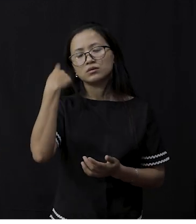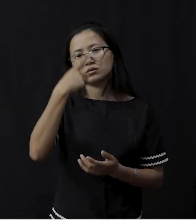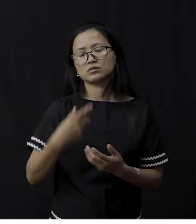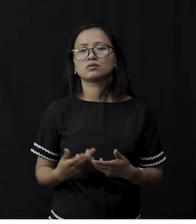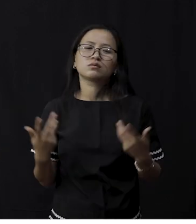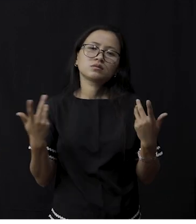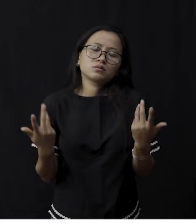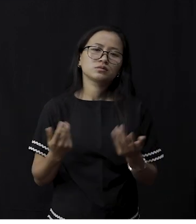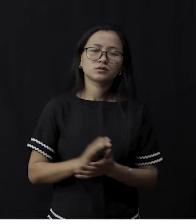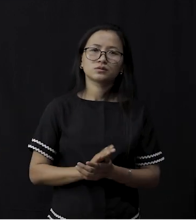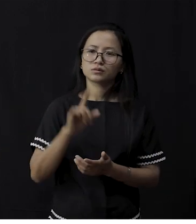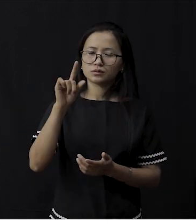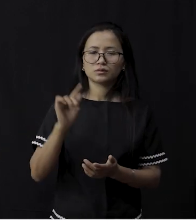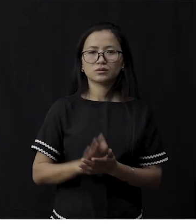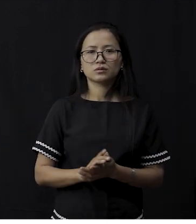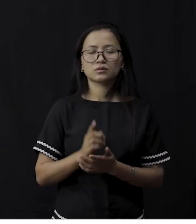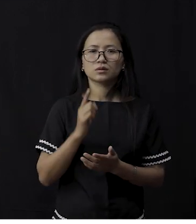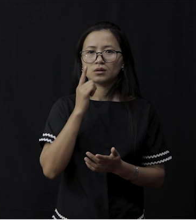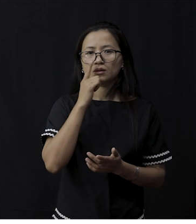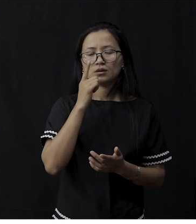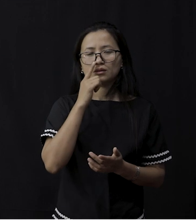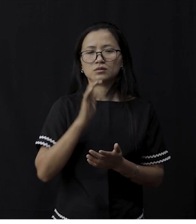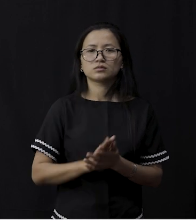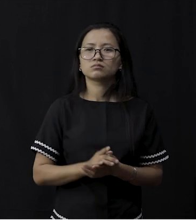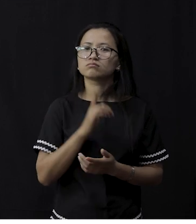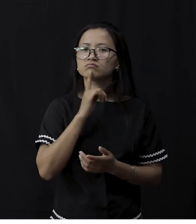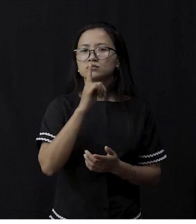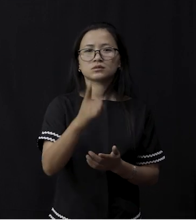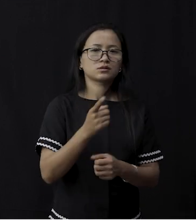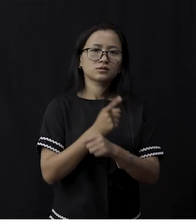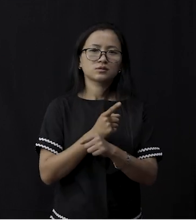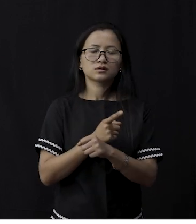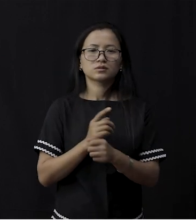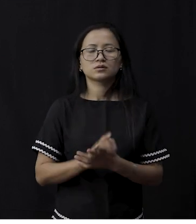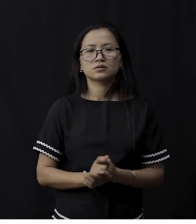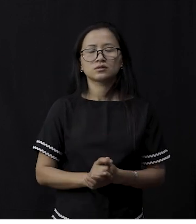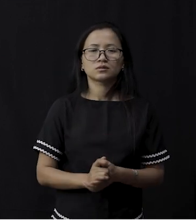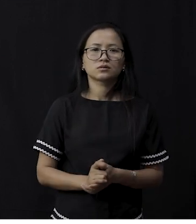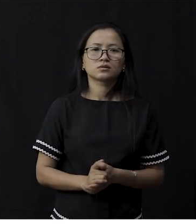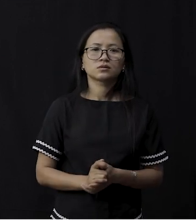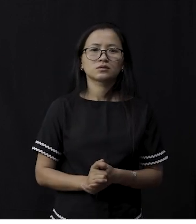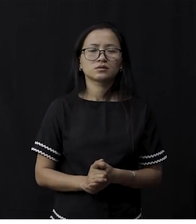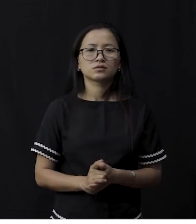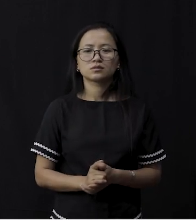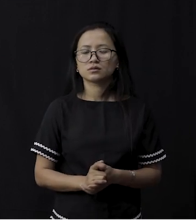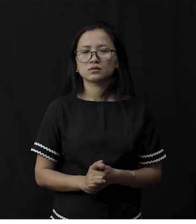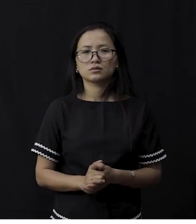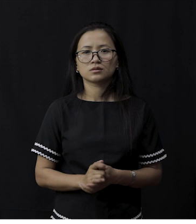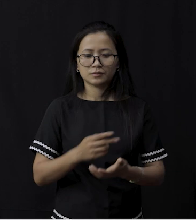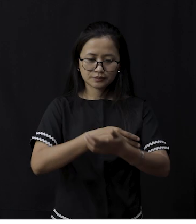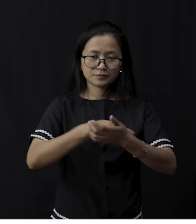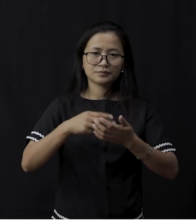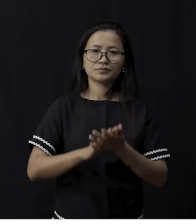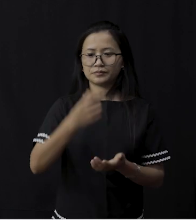What could she do? Molly could tell the teacher. Now remember, teacher is again a name, and that's why it's